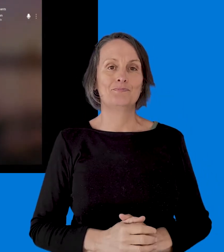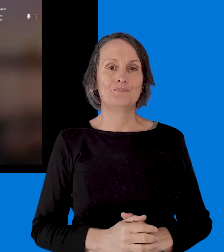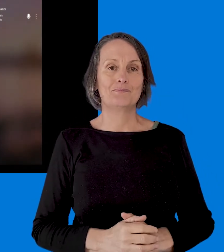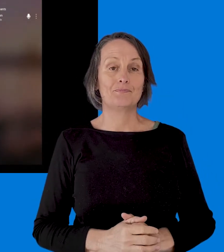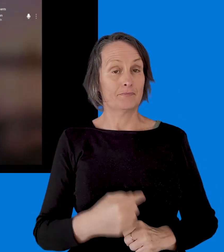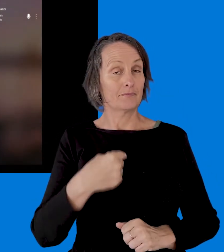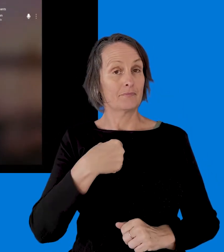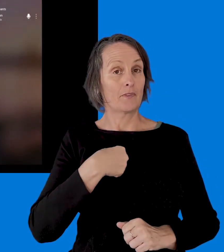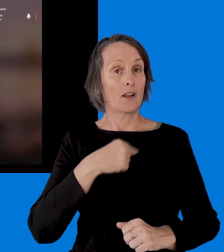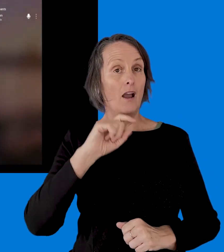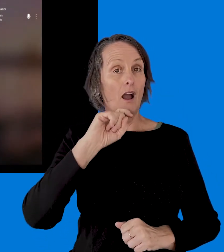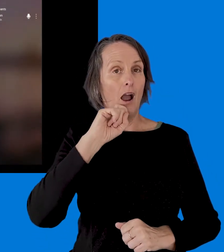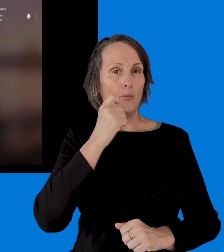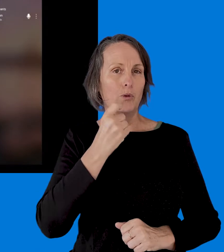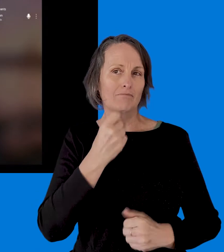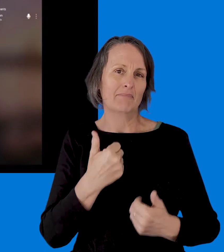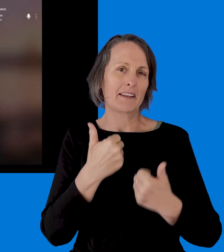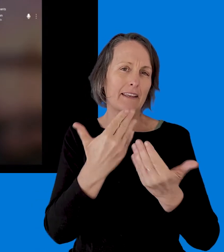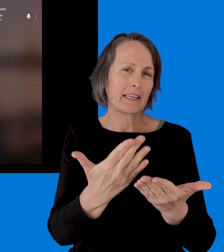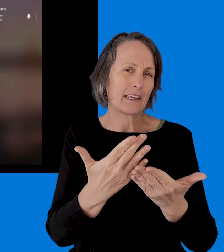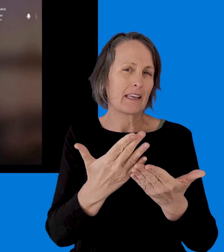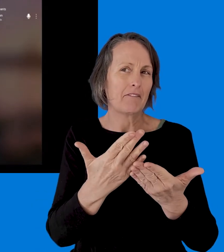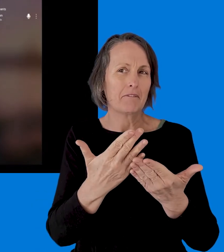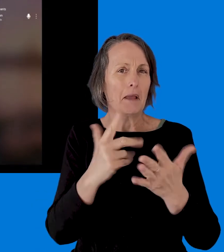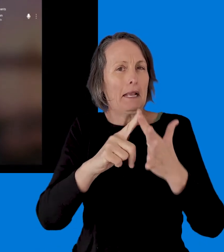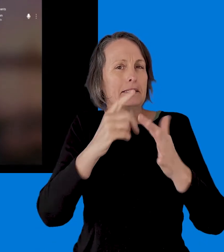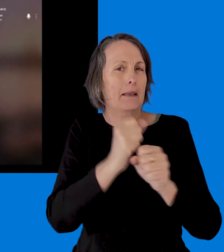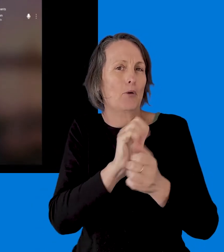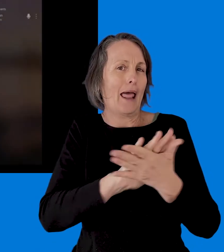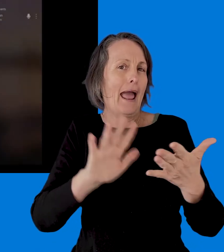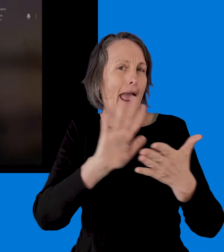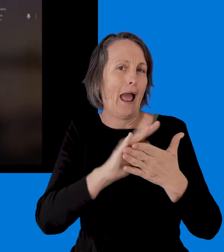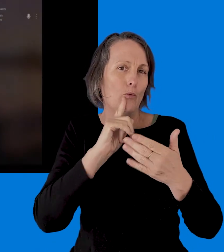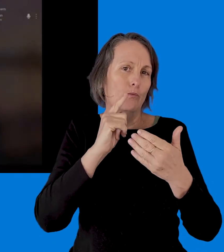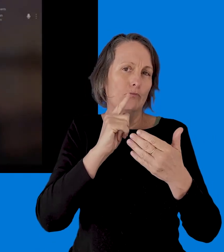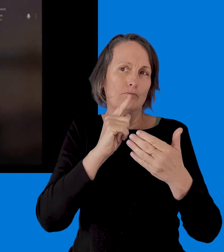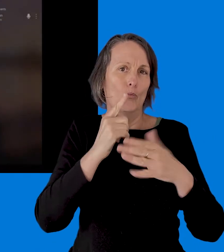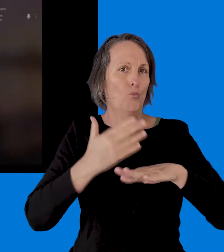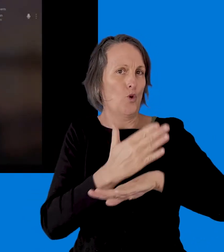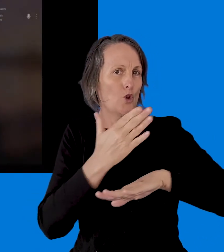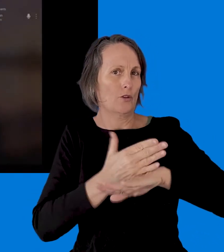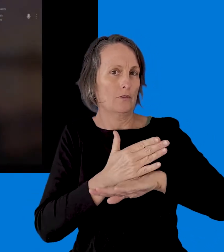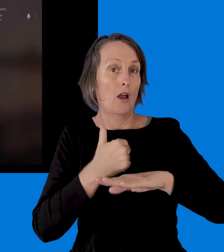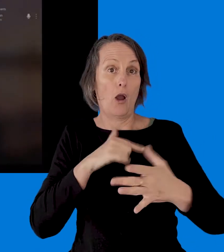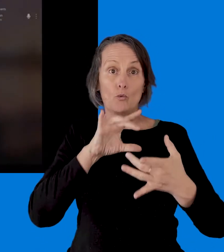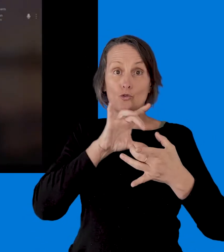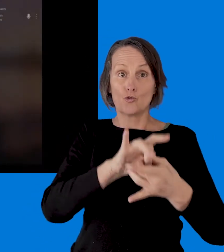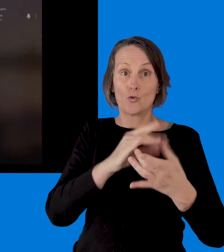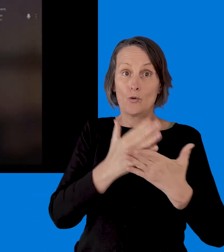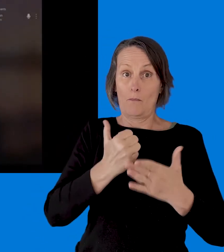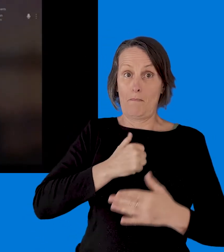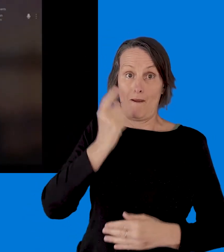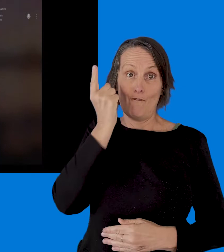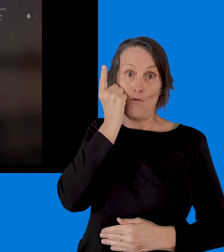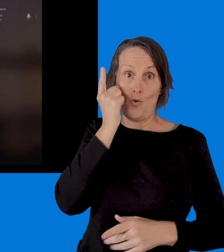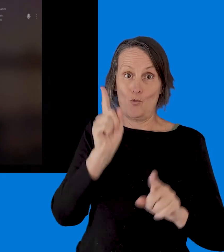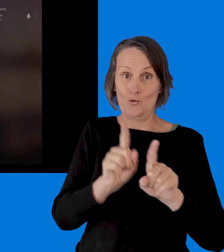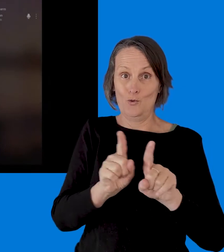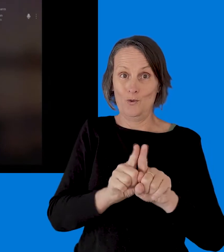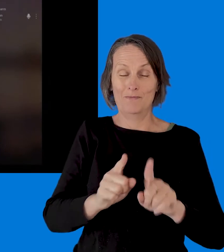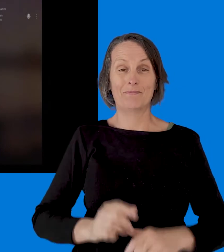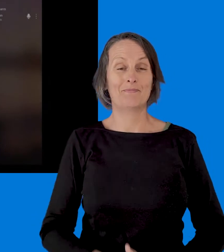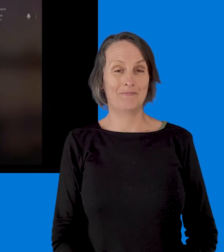do. I'm going to, just to give you an idea of how this works, I'm going to join on my phone as well.